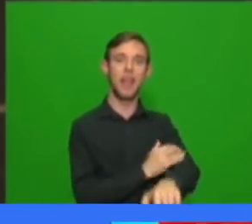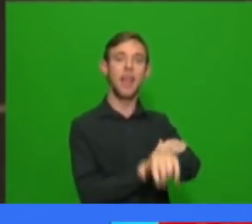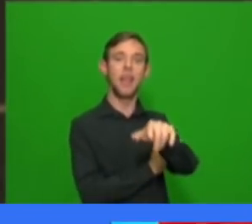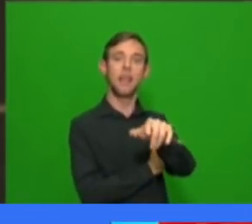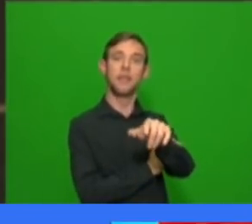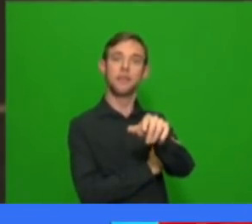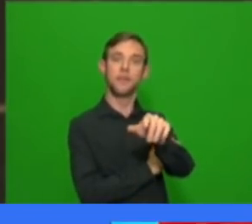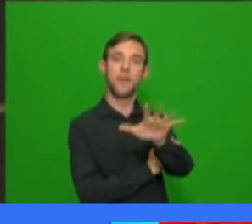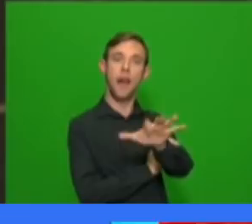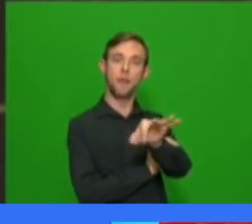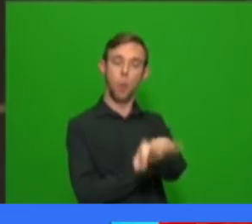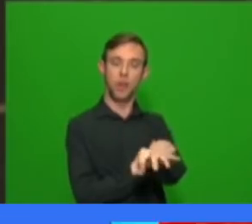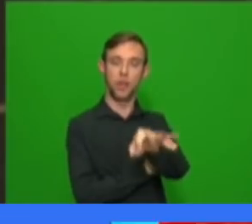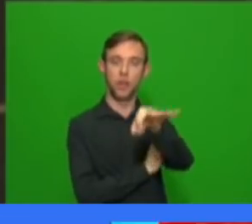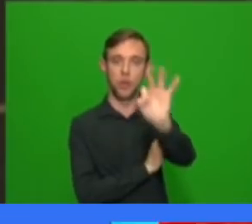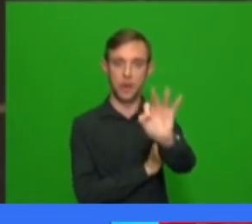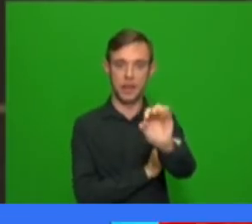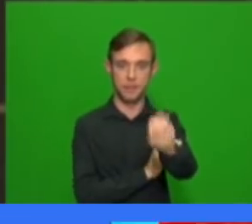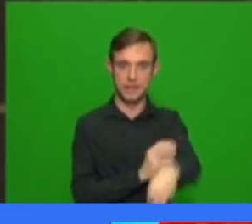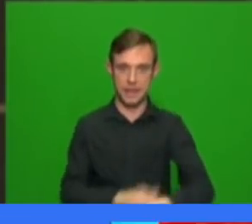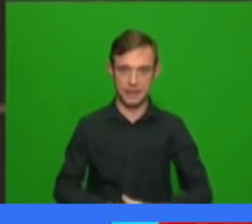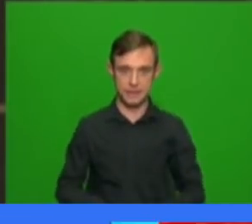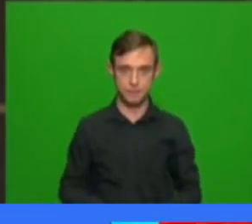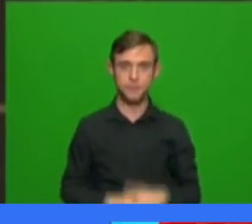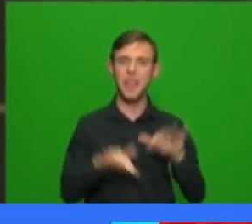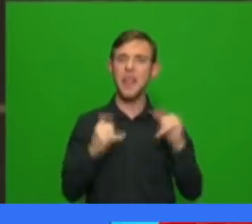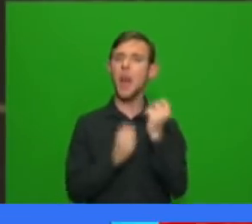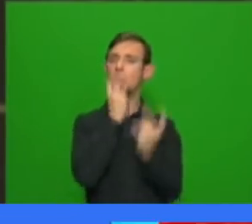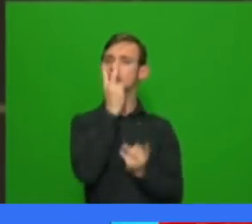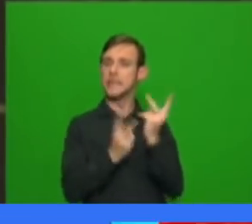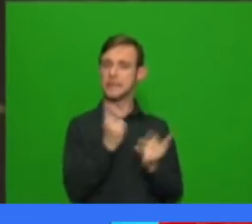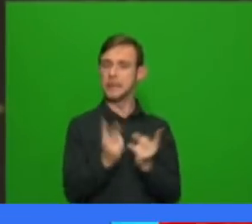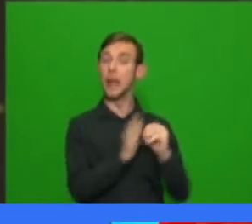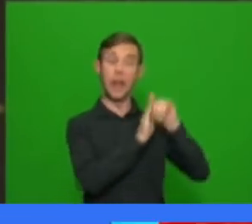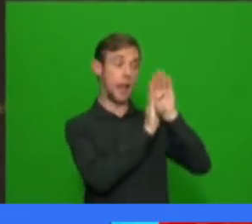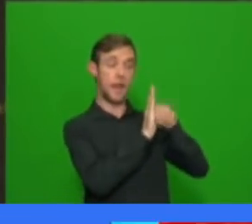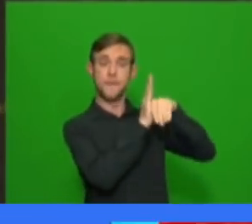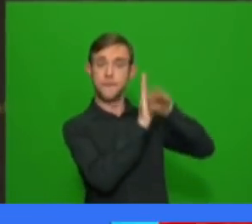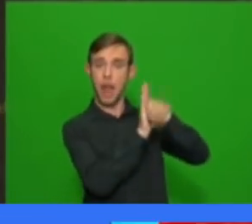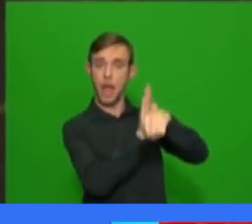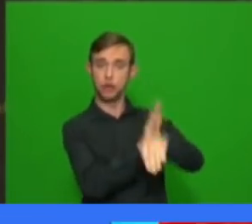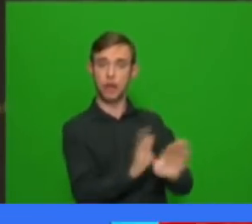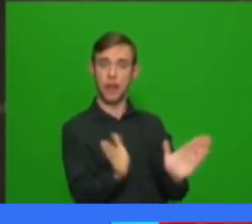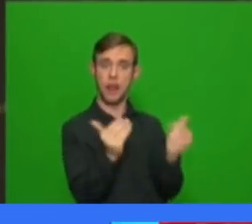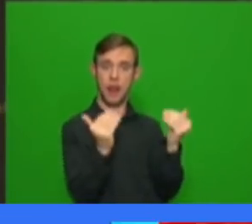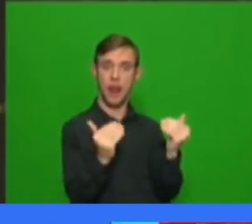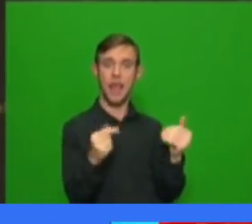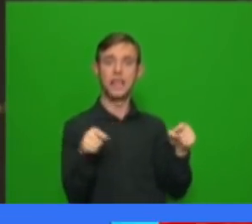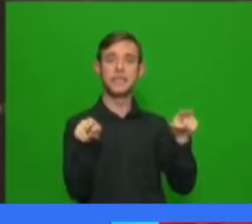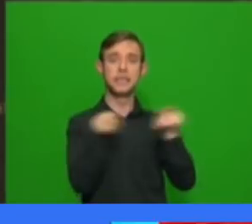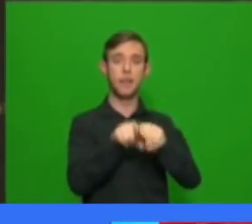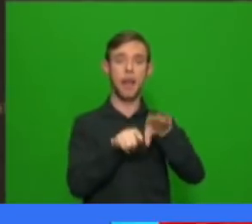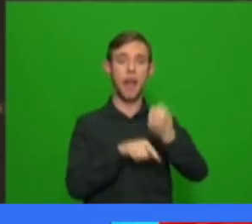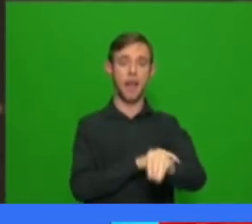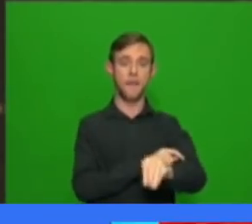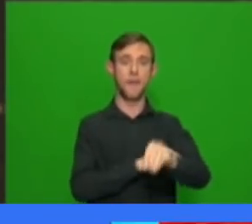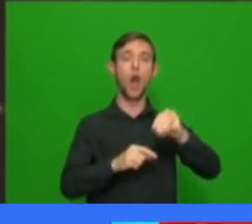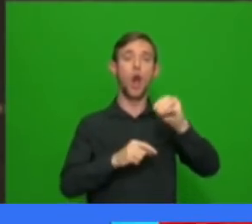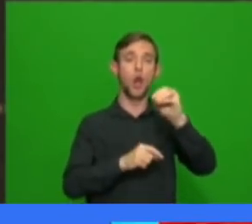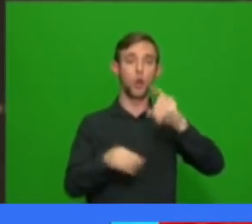March. The inflation forecast generated by the SAP's quarterly projection model, the